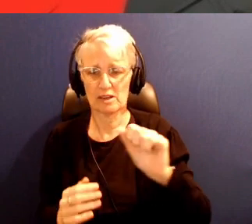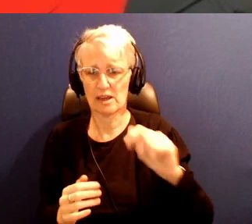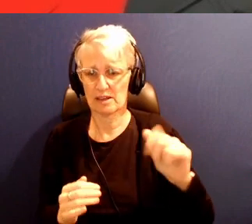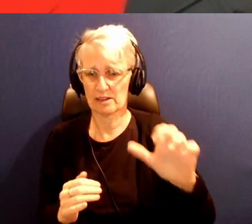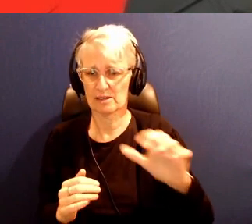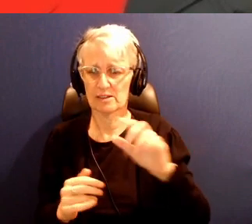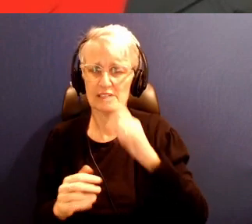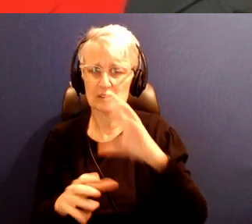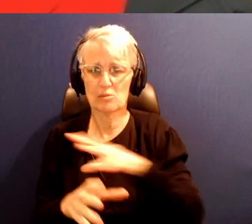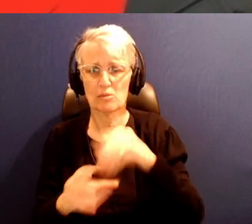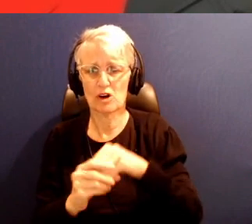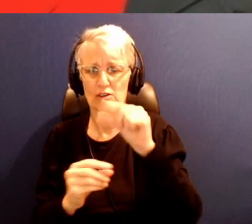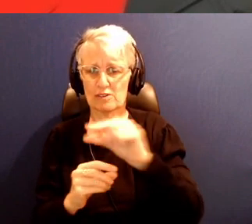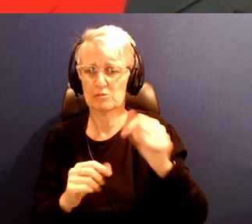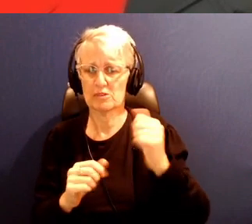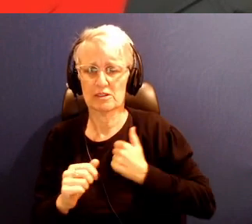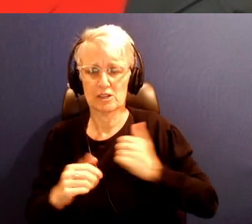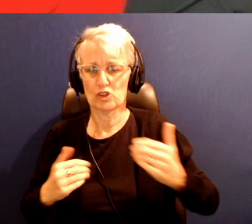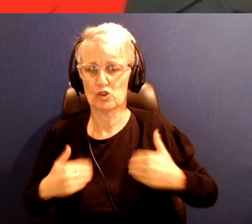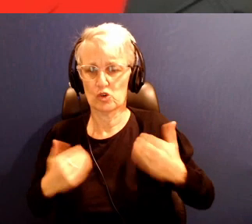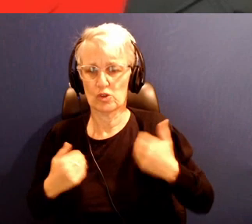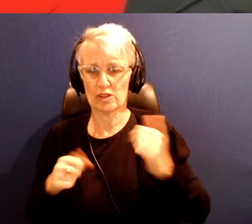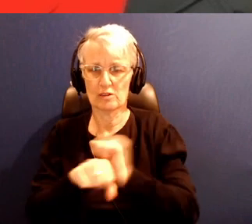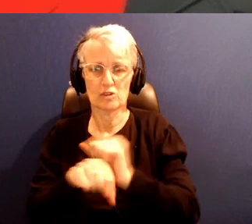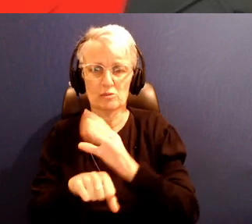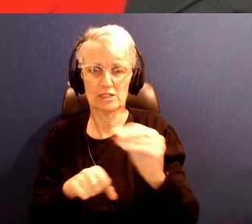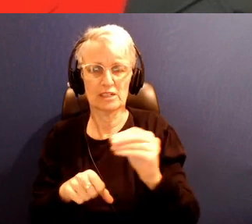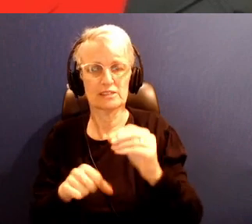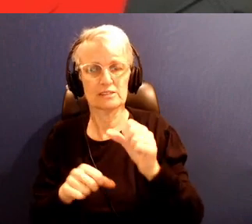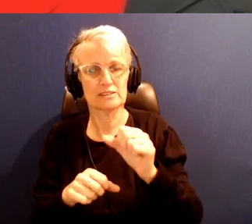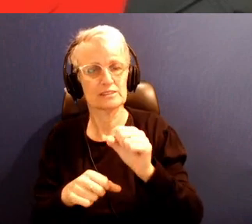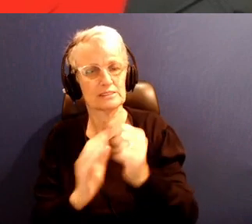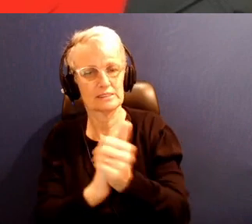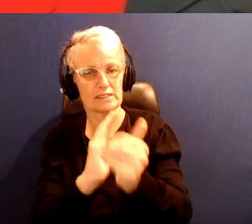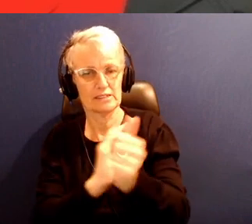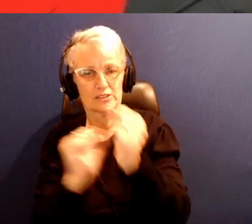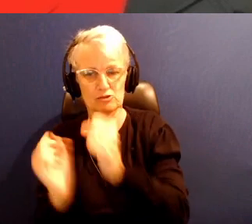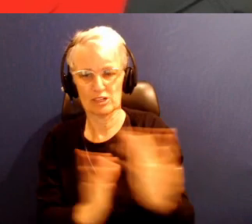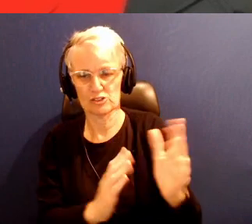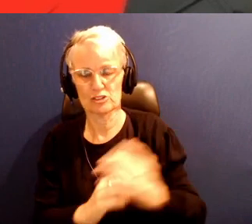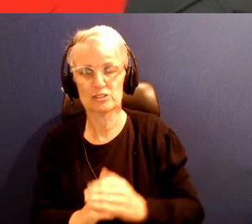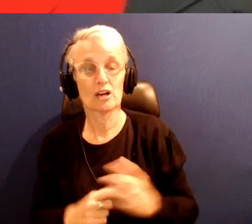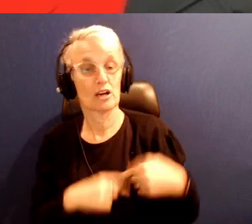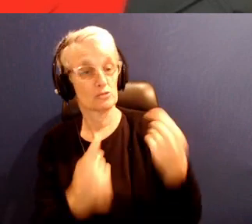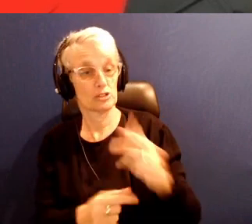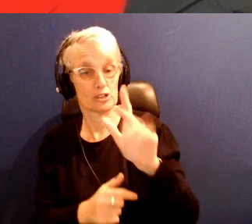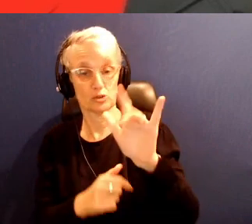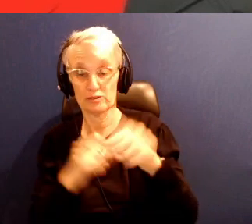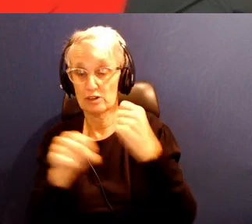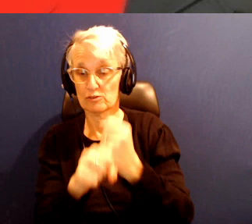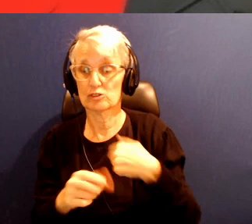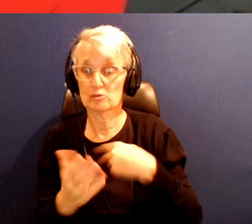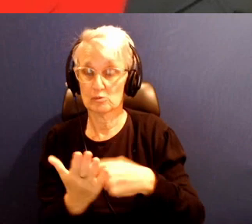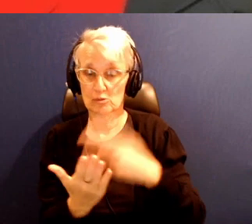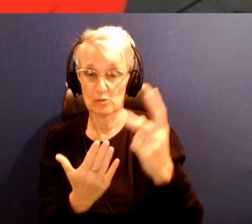GAC and is part of the Government of Canada's Youth Employment and Skills Strategy. For 25 years,